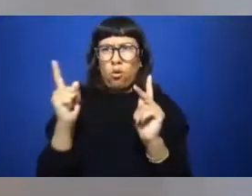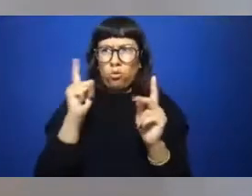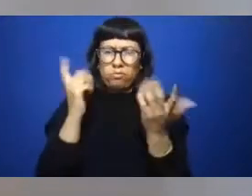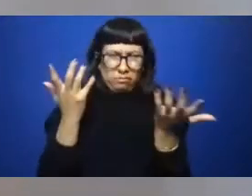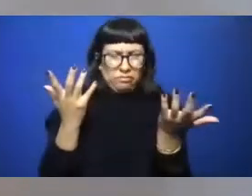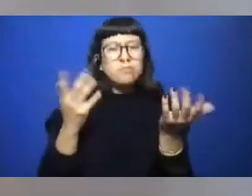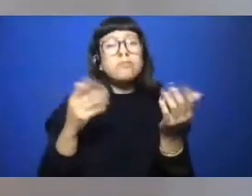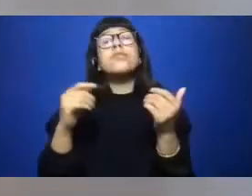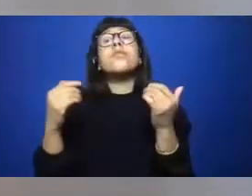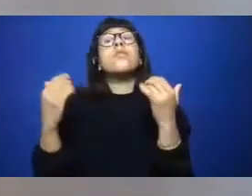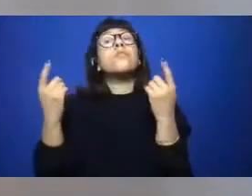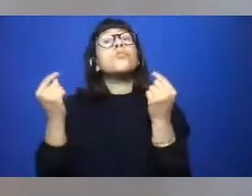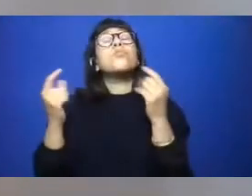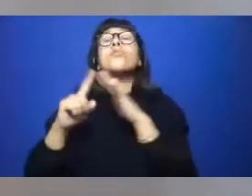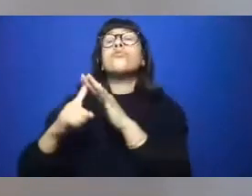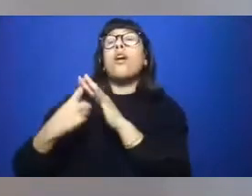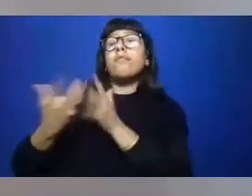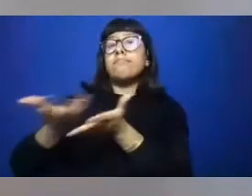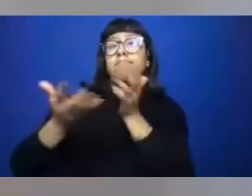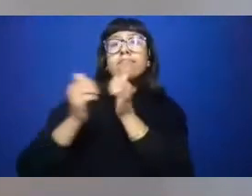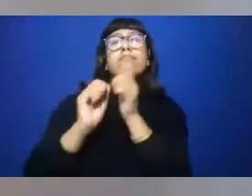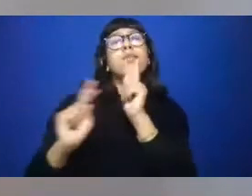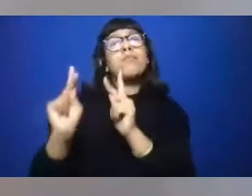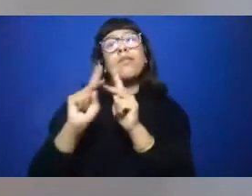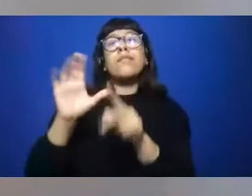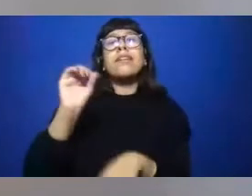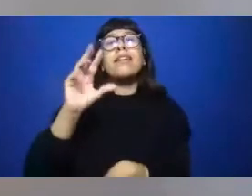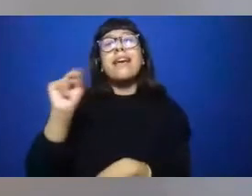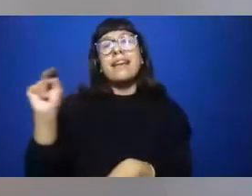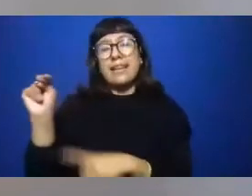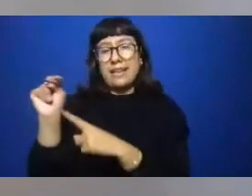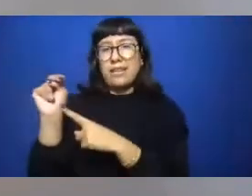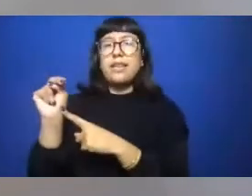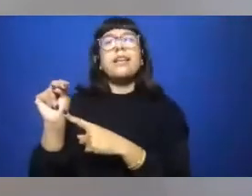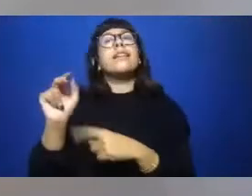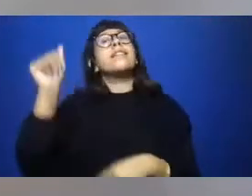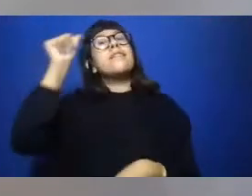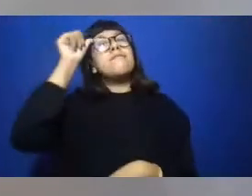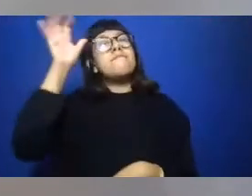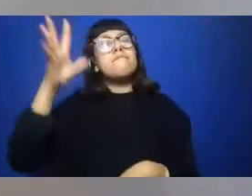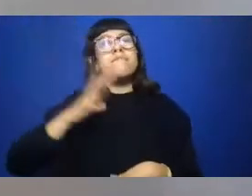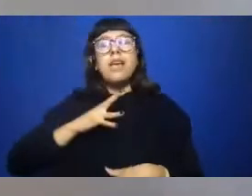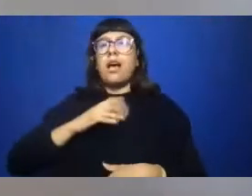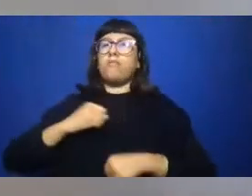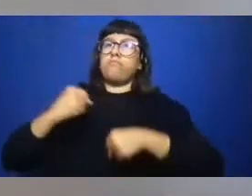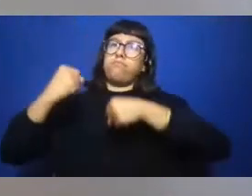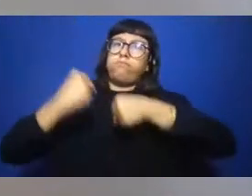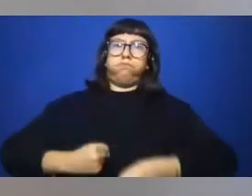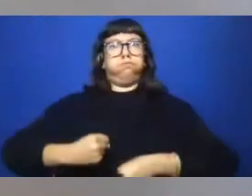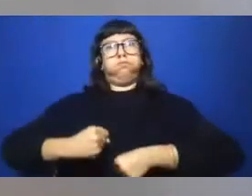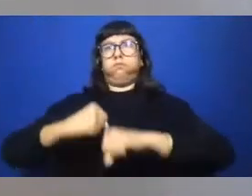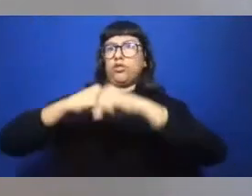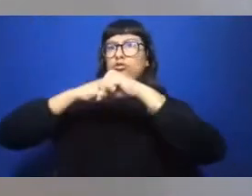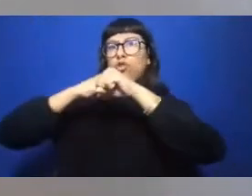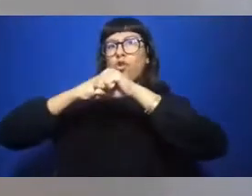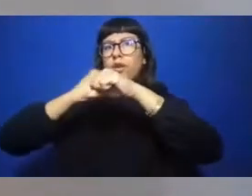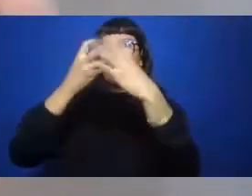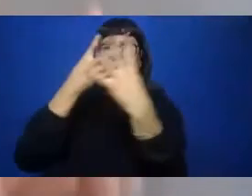folks in Connecticut with a men's maximum security prison. And the way that it looks is that